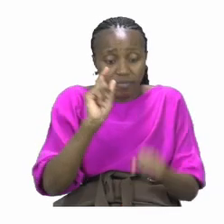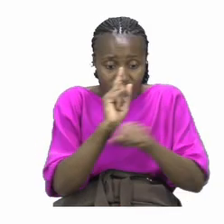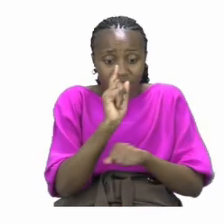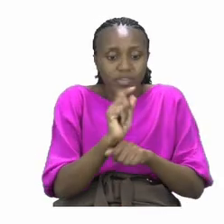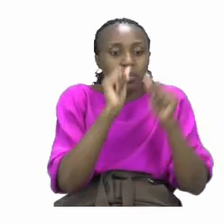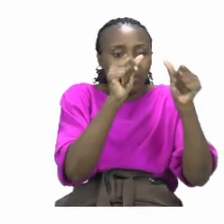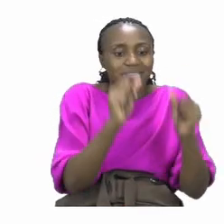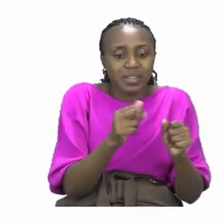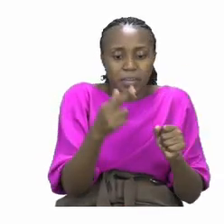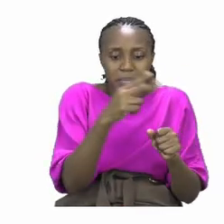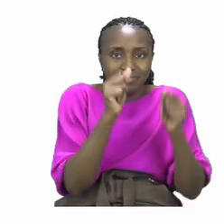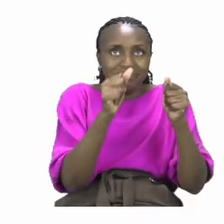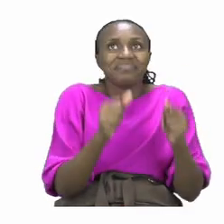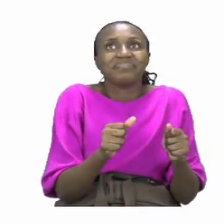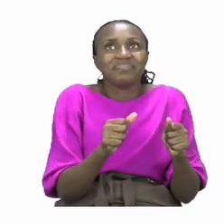Jack.